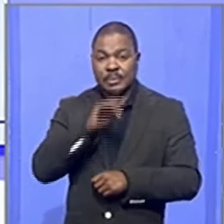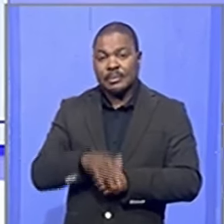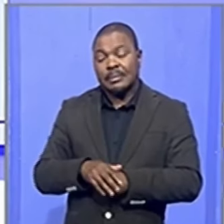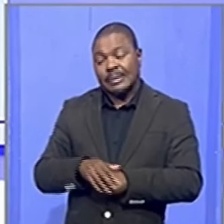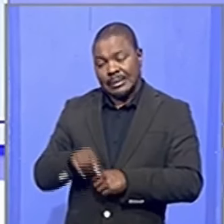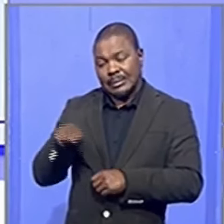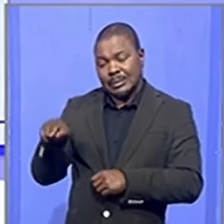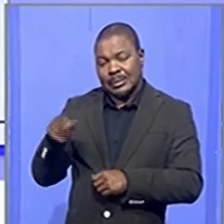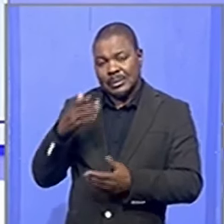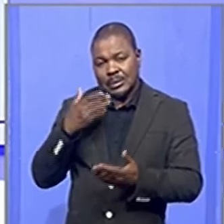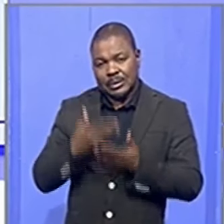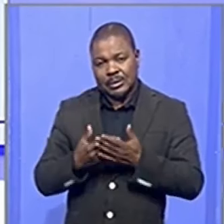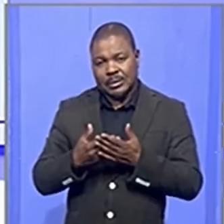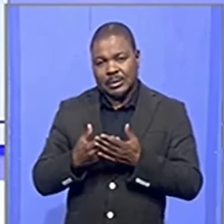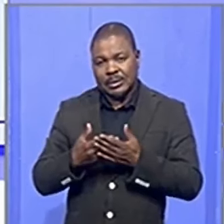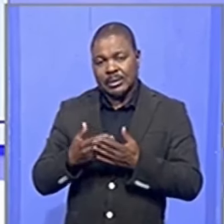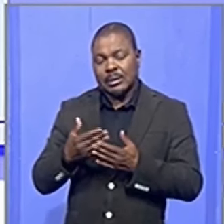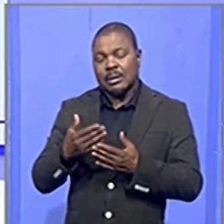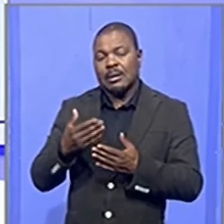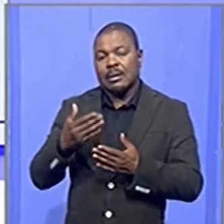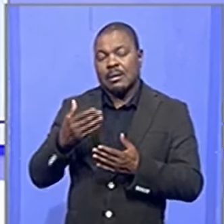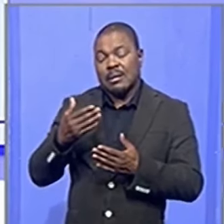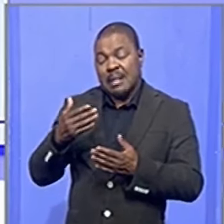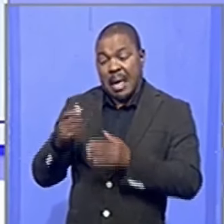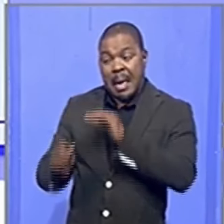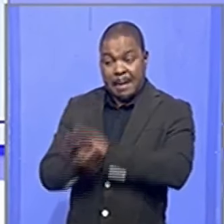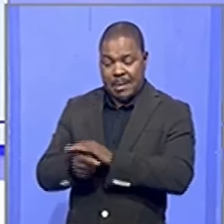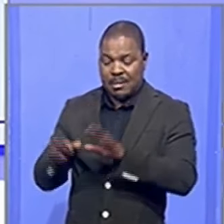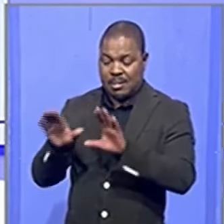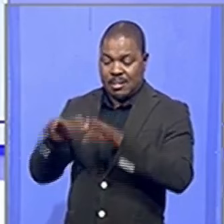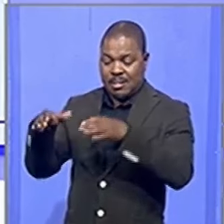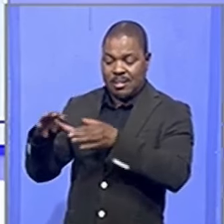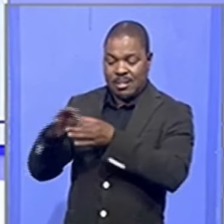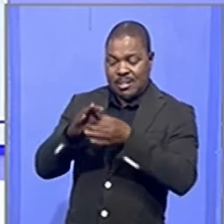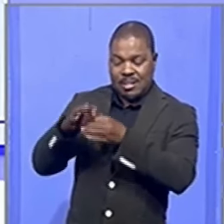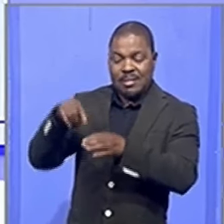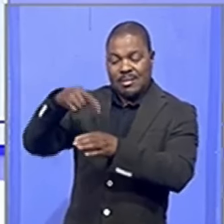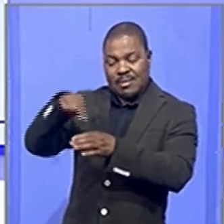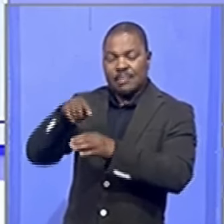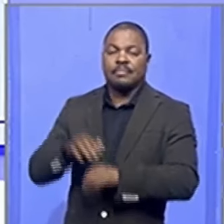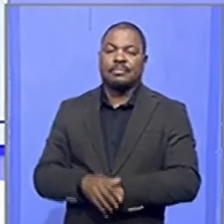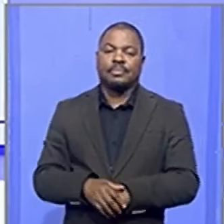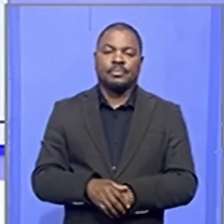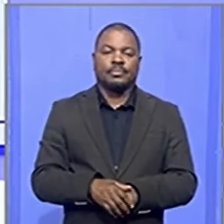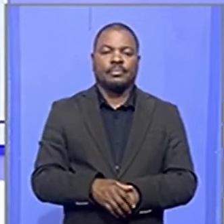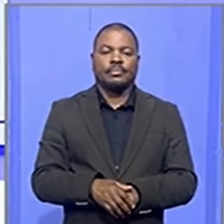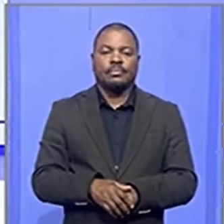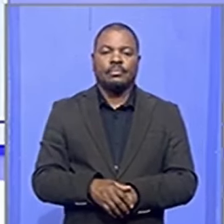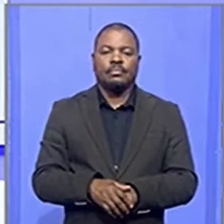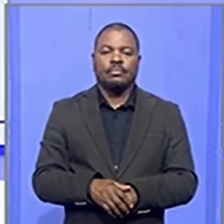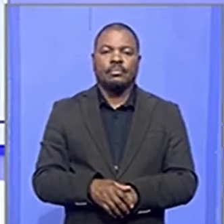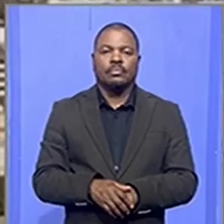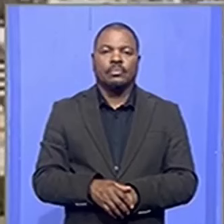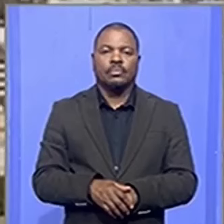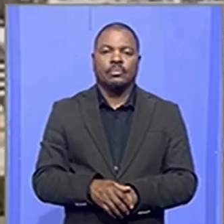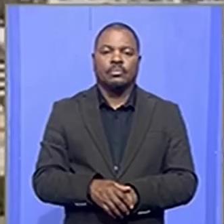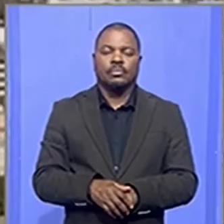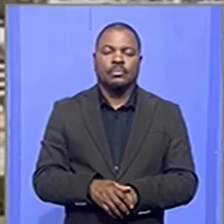ka lemoša o ba lemoša gore seo se ka fetoša segwera seo se lego gona ka gare ga mokgatlo.